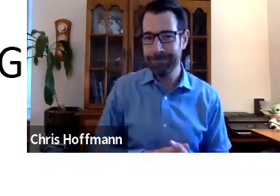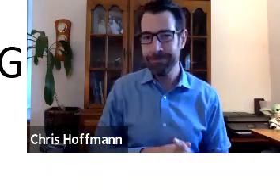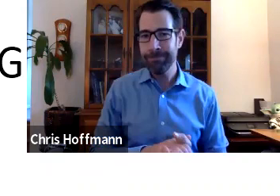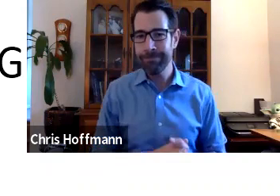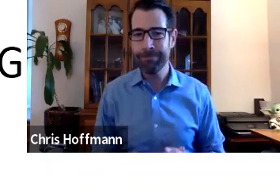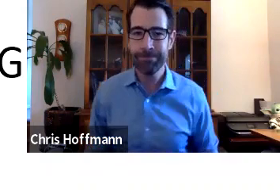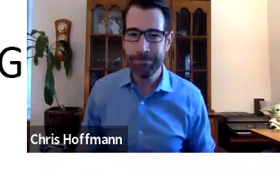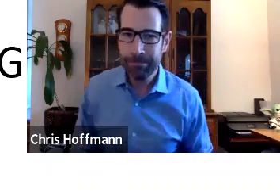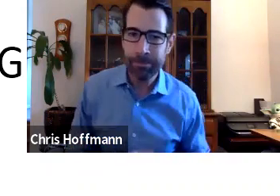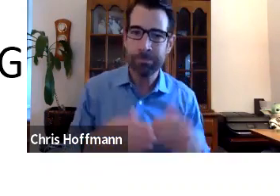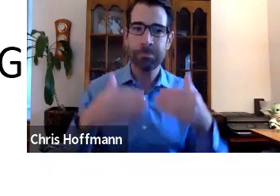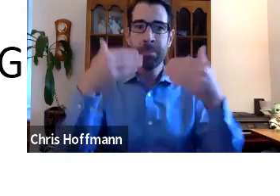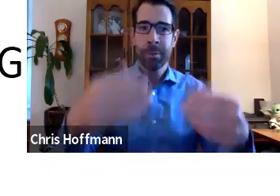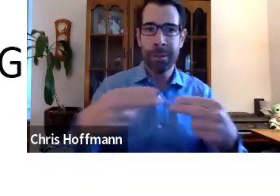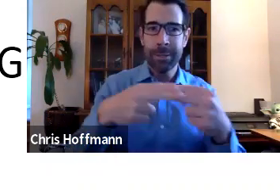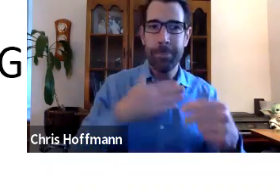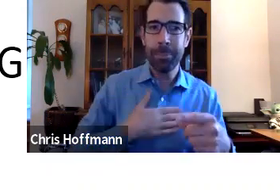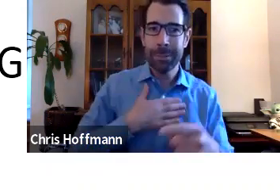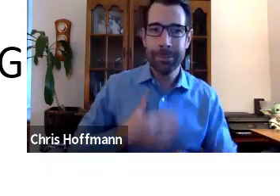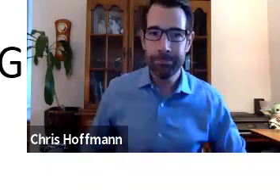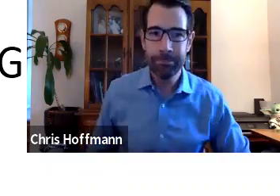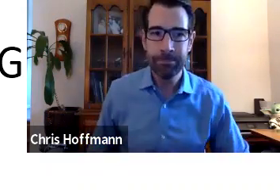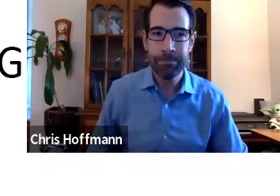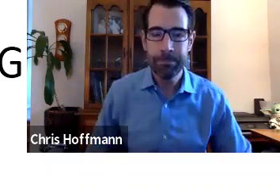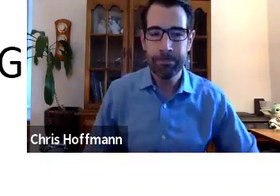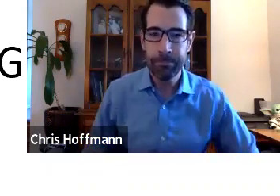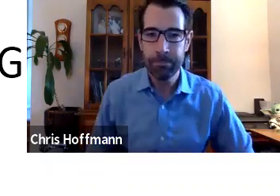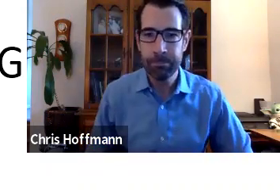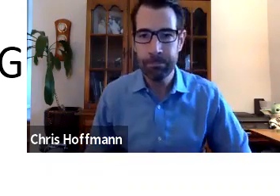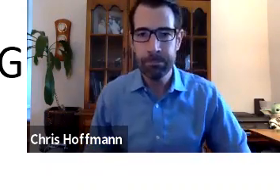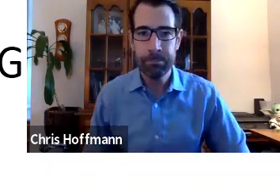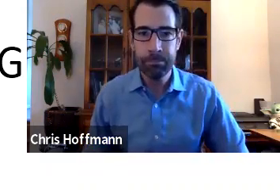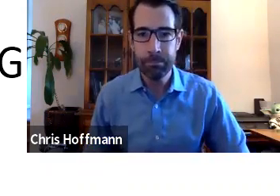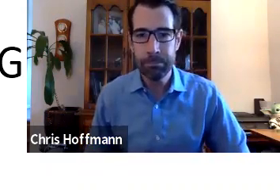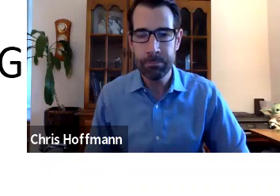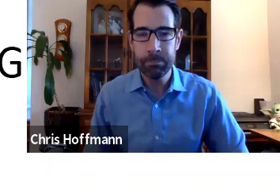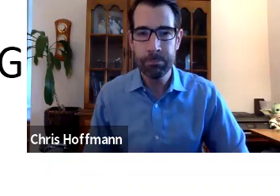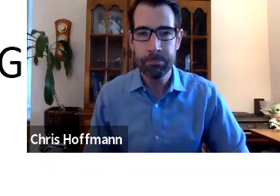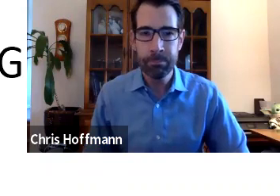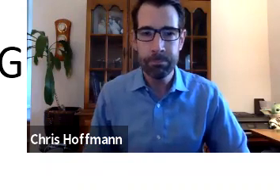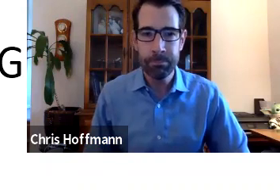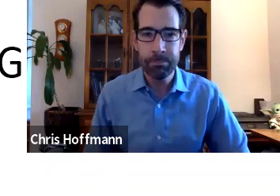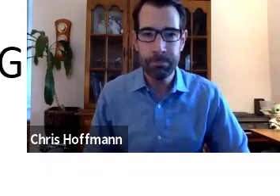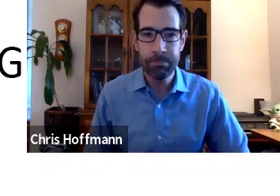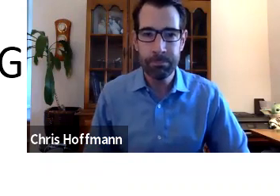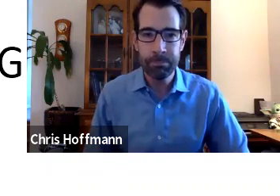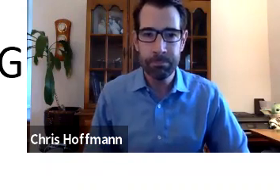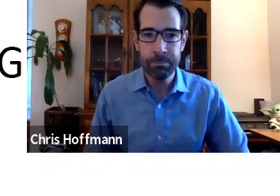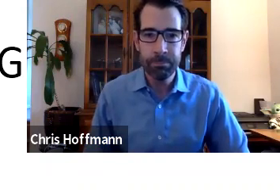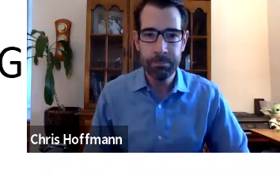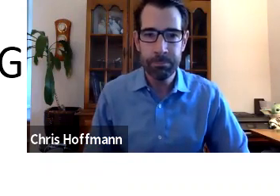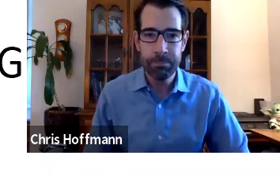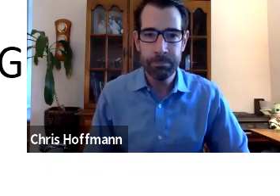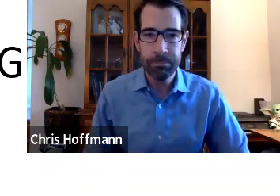espouses. And we also have, for the deafblind people, we have tactile readers for them as well. Next slide,